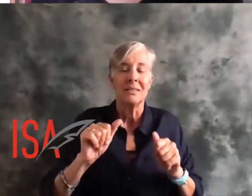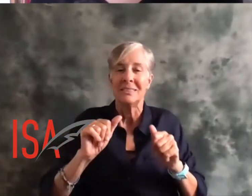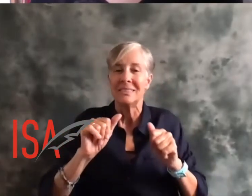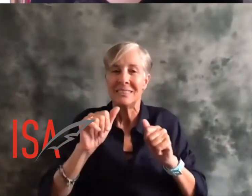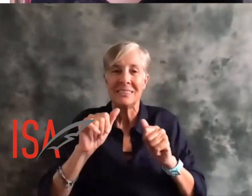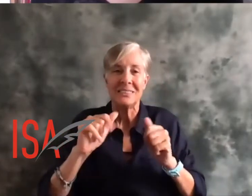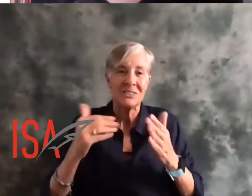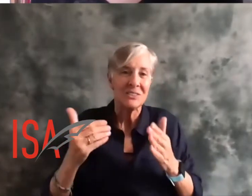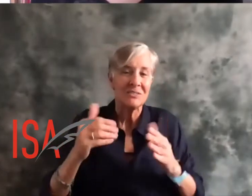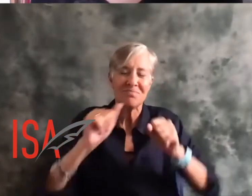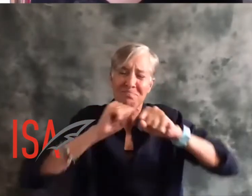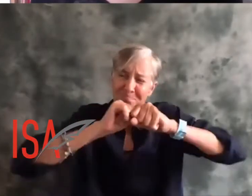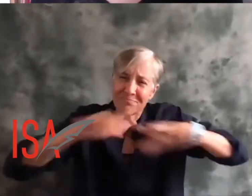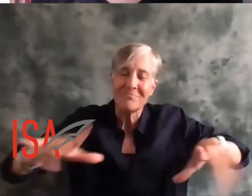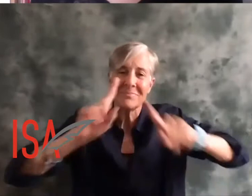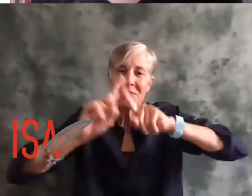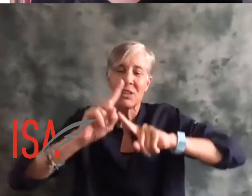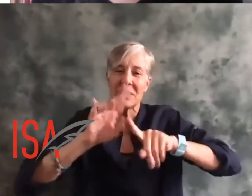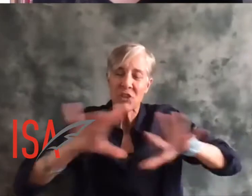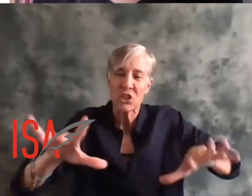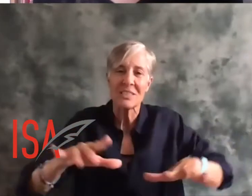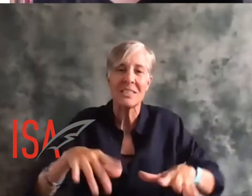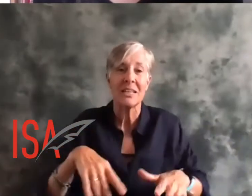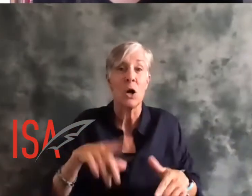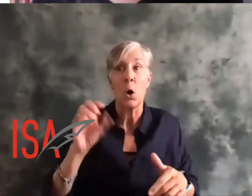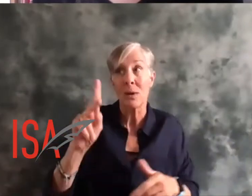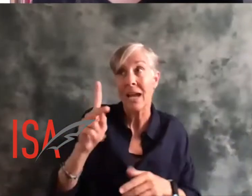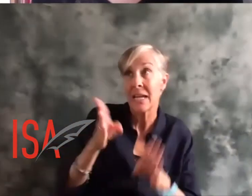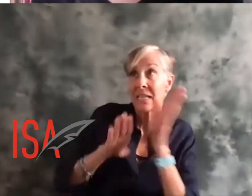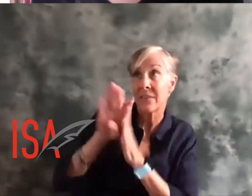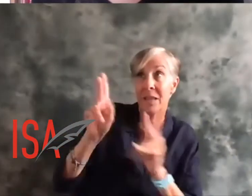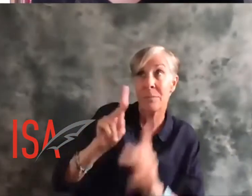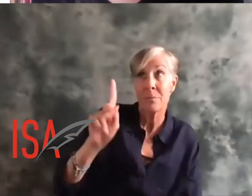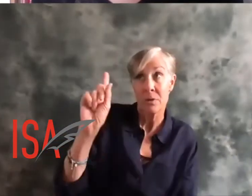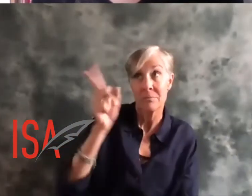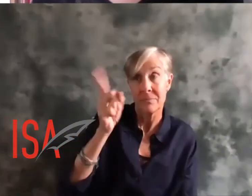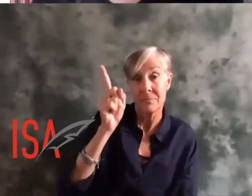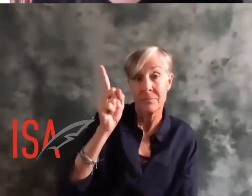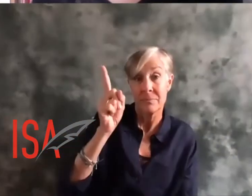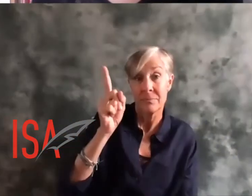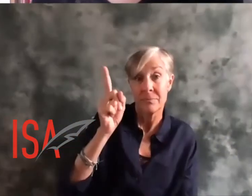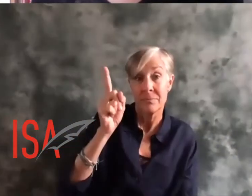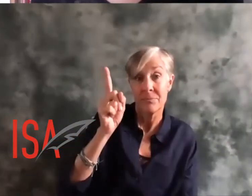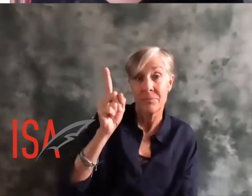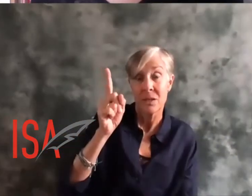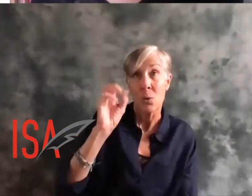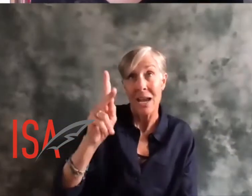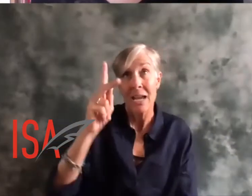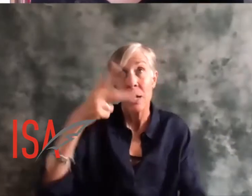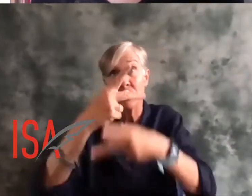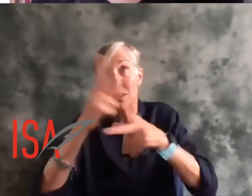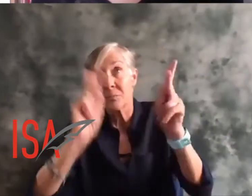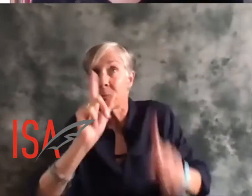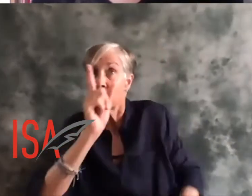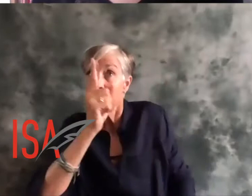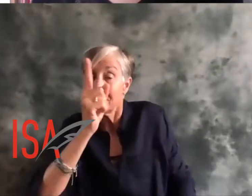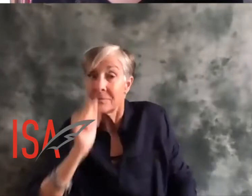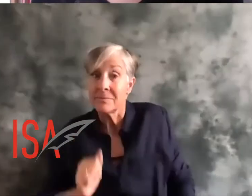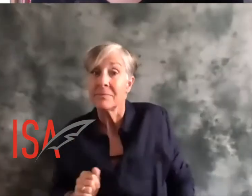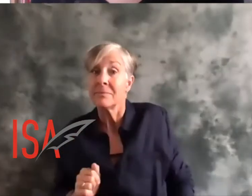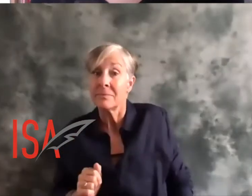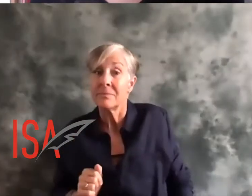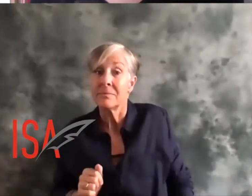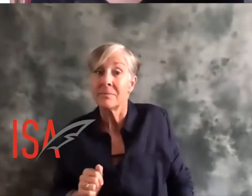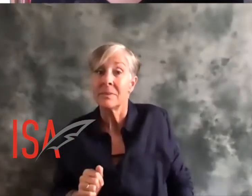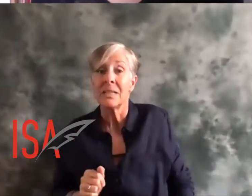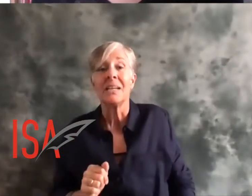being represented, then it's like, okay, development folks, click, yes. Hey, production folks, okay. And to be